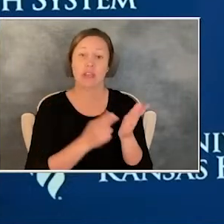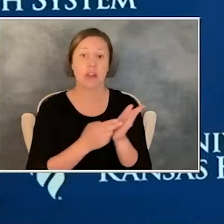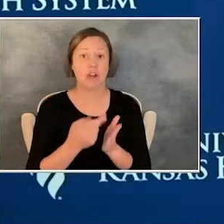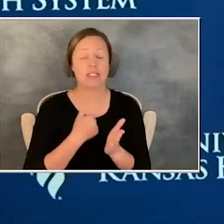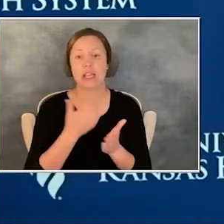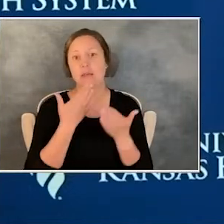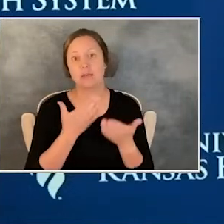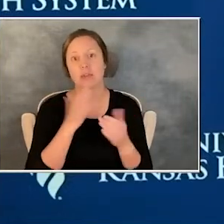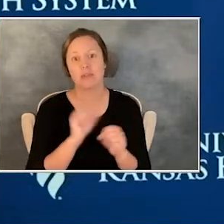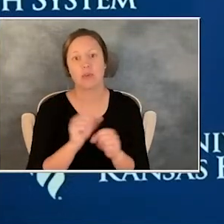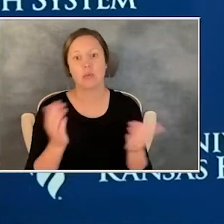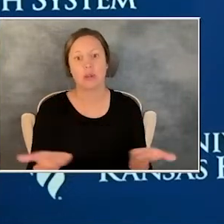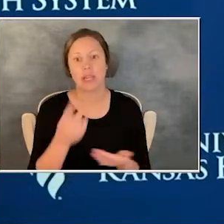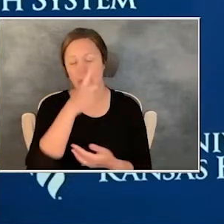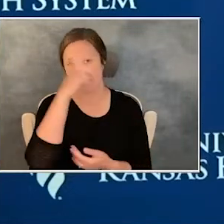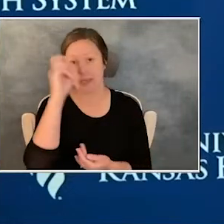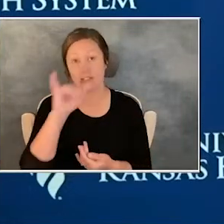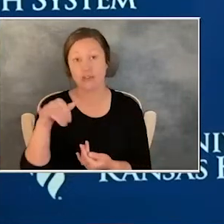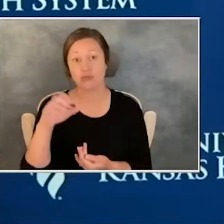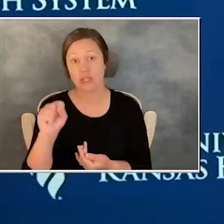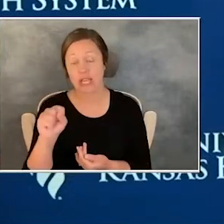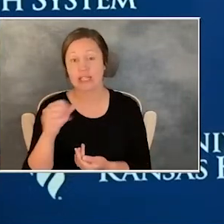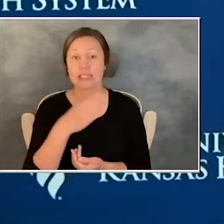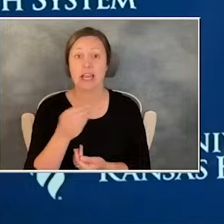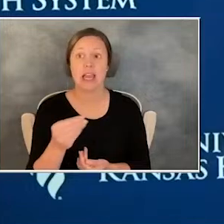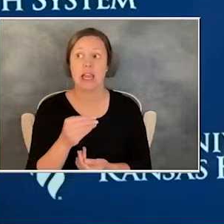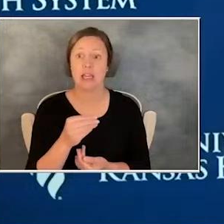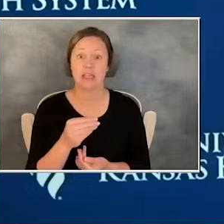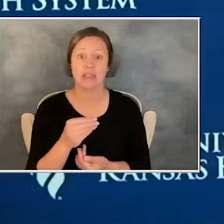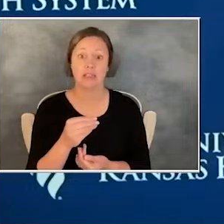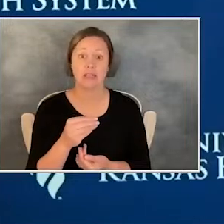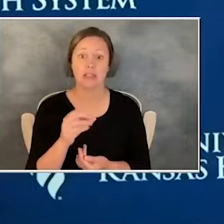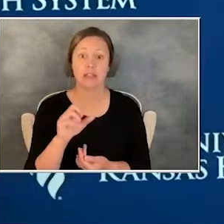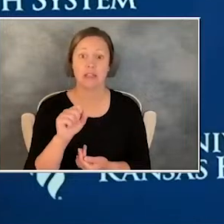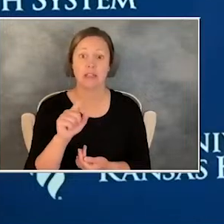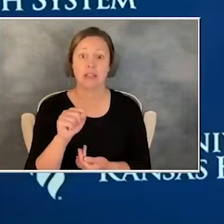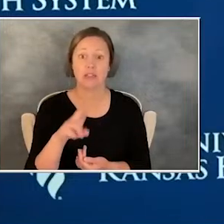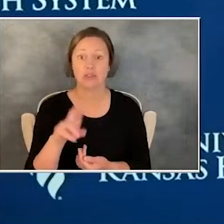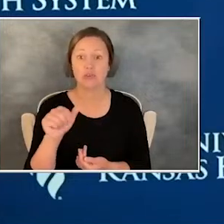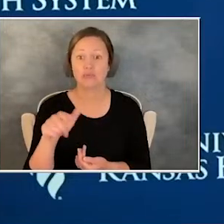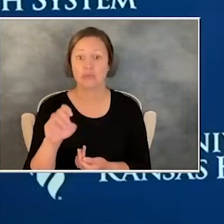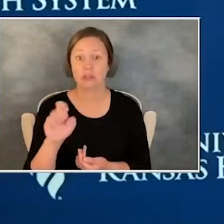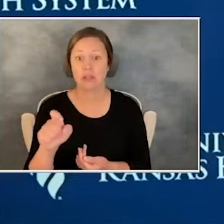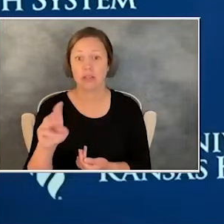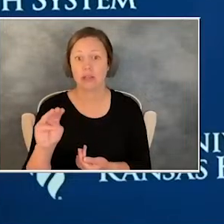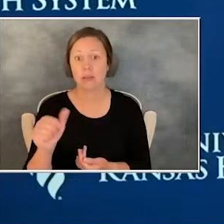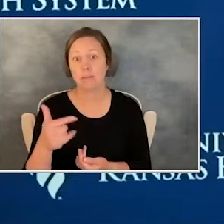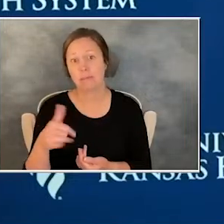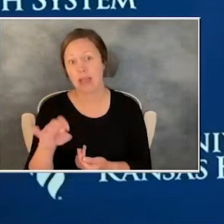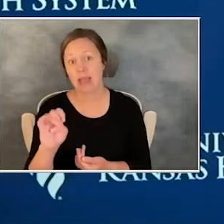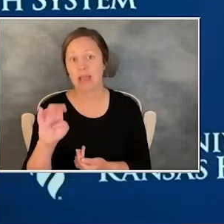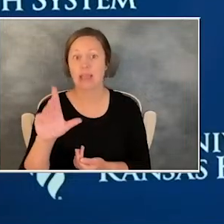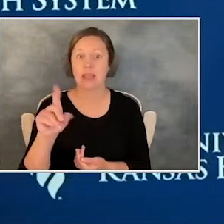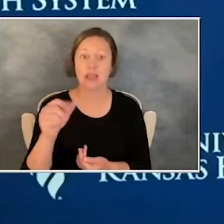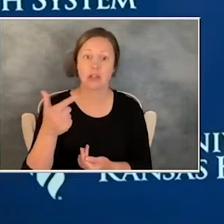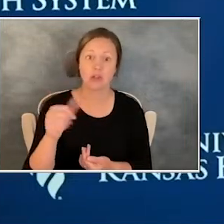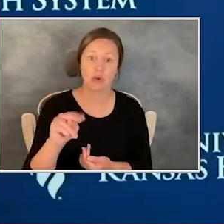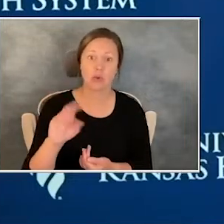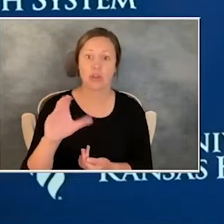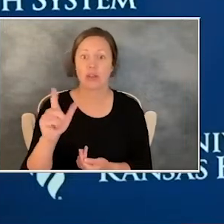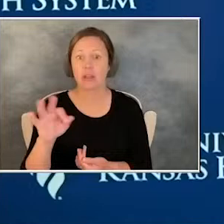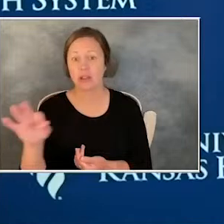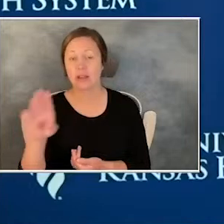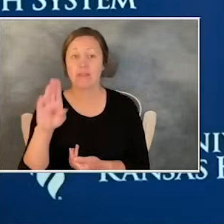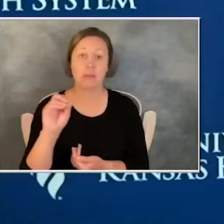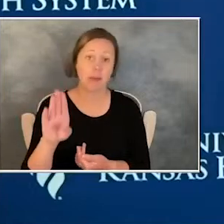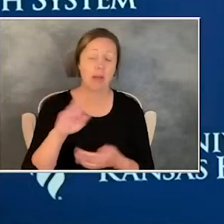Because Jess and Stu and Alex and Maggie and Logan and Cliff and Bob and Alan, like everyone, Jill,